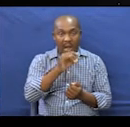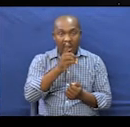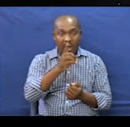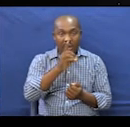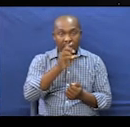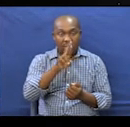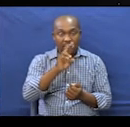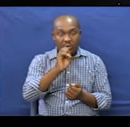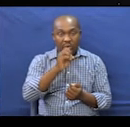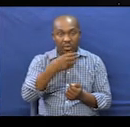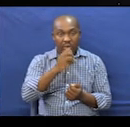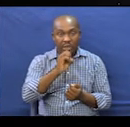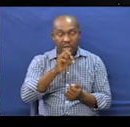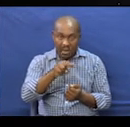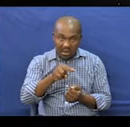with